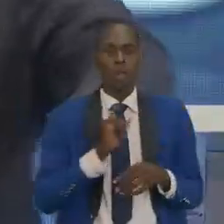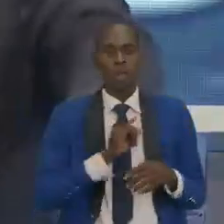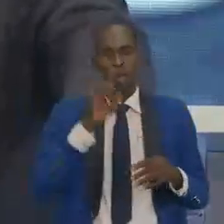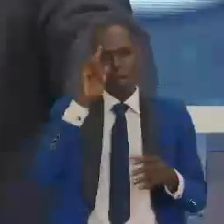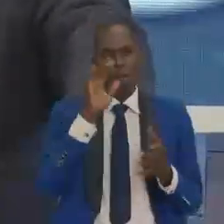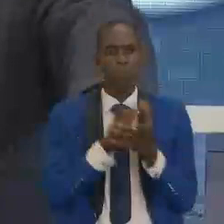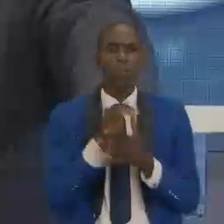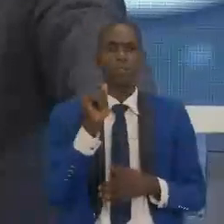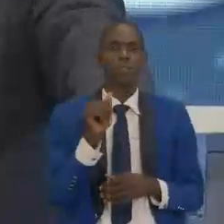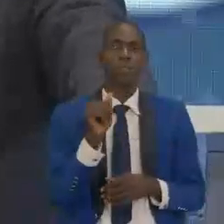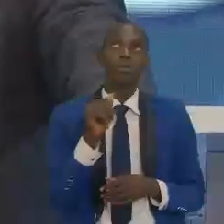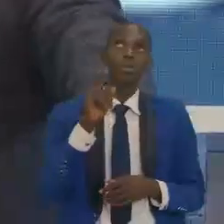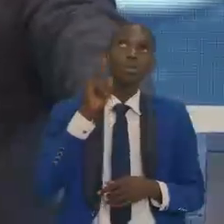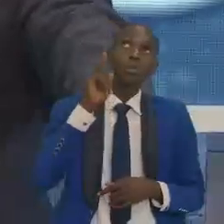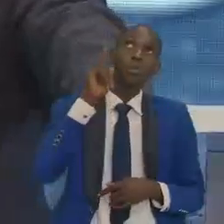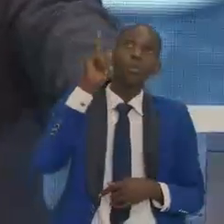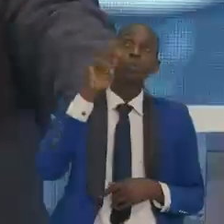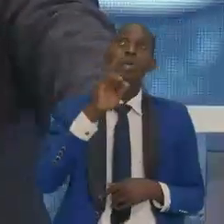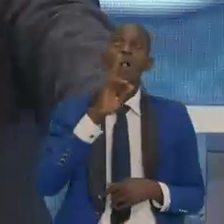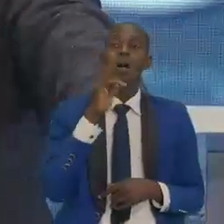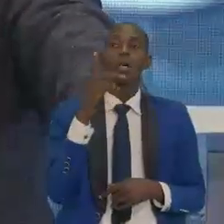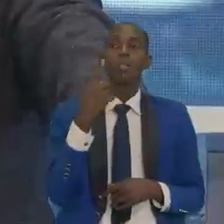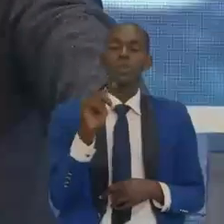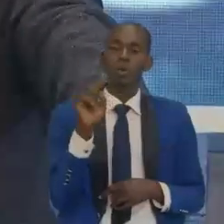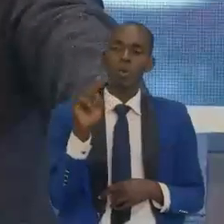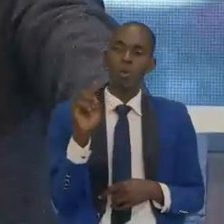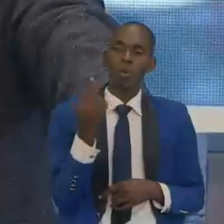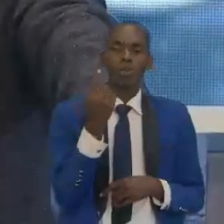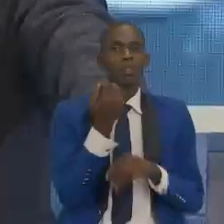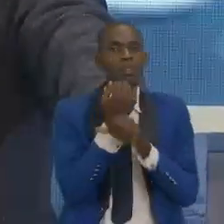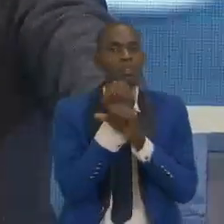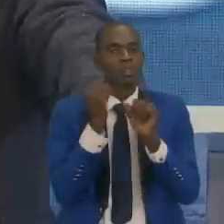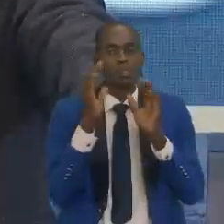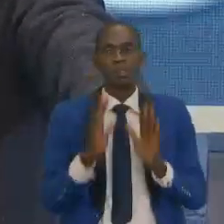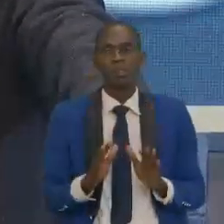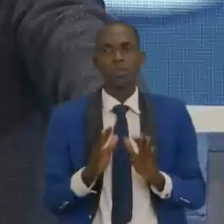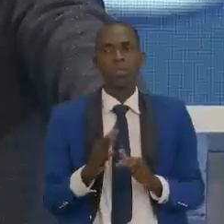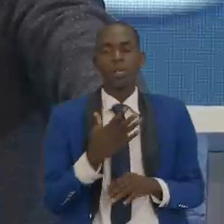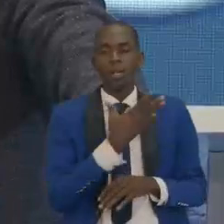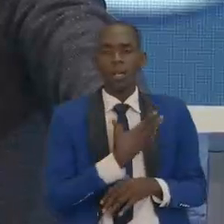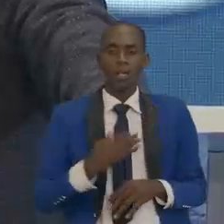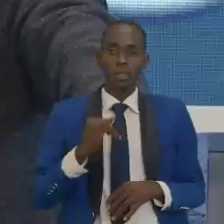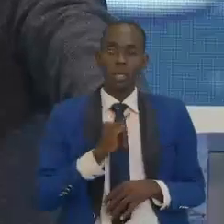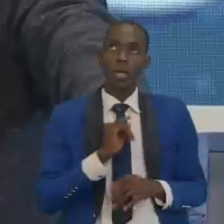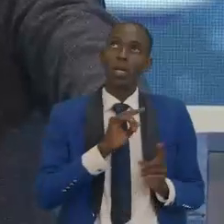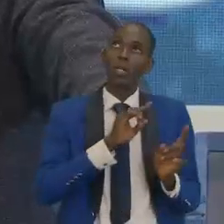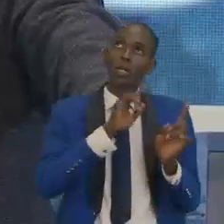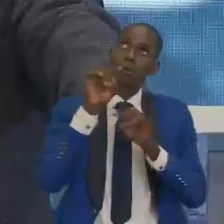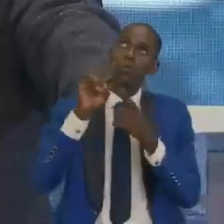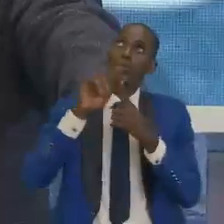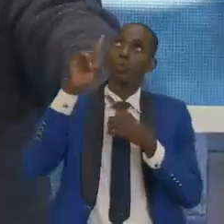You are the only Savior. And I come to you tonight. And